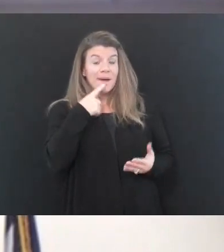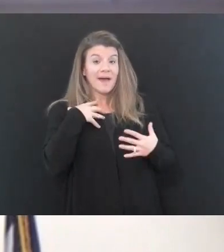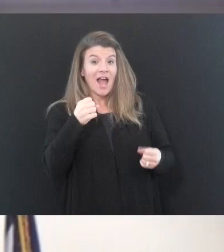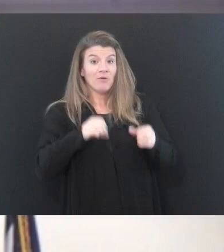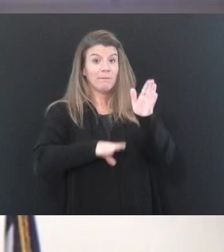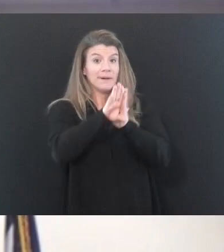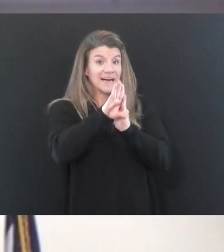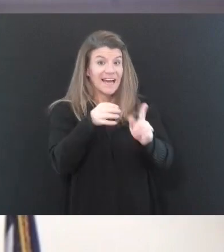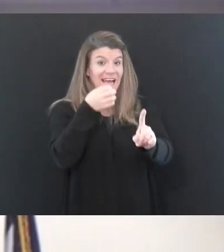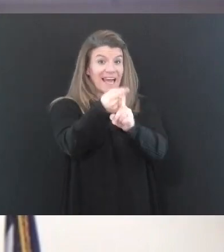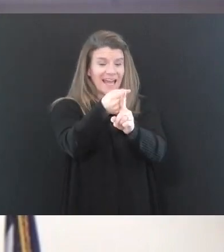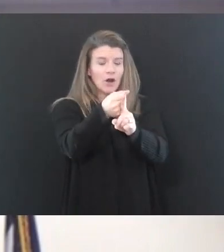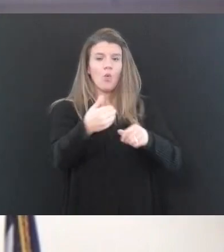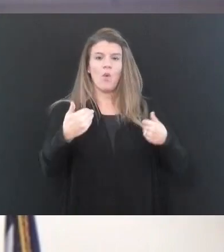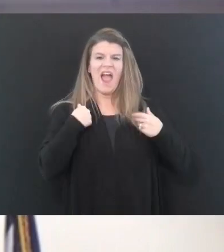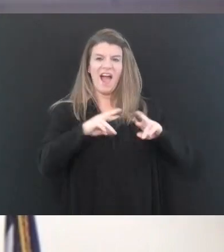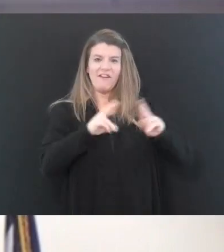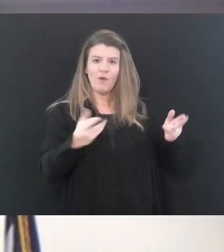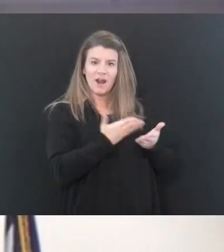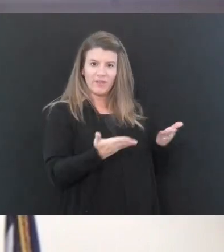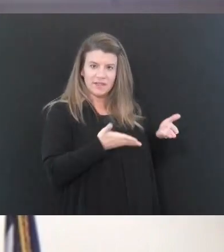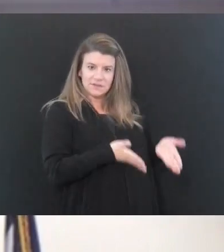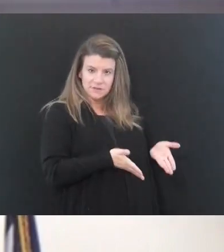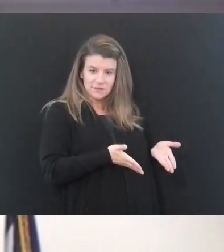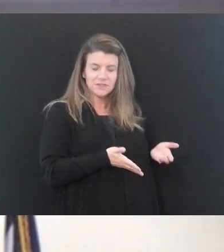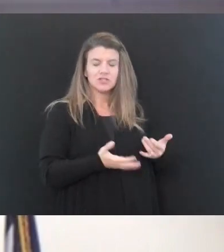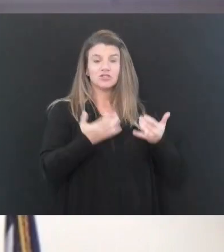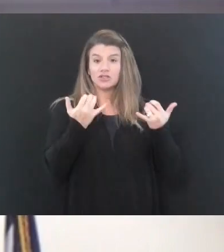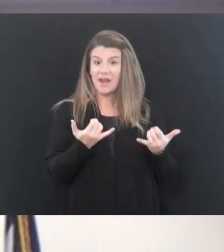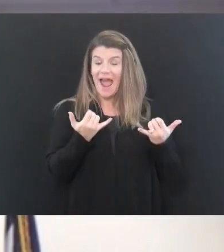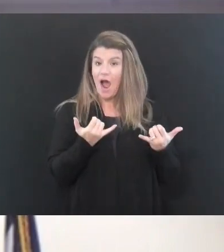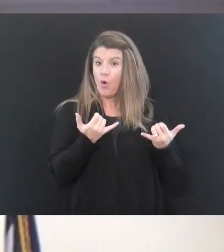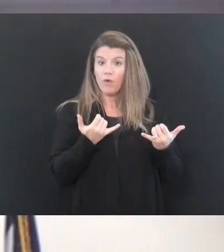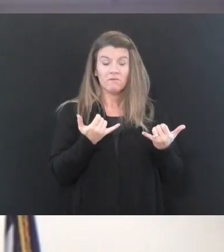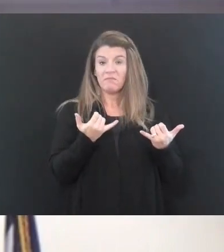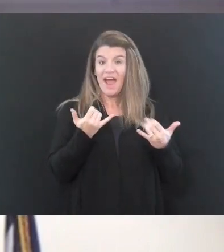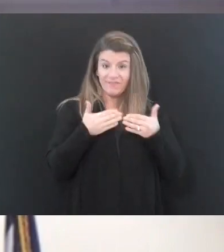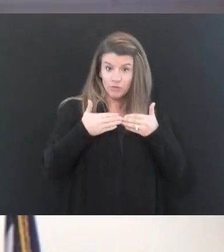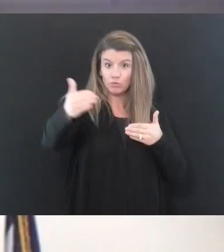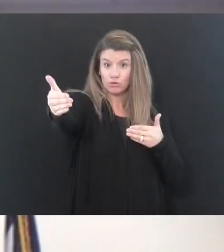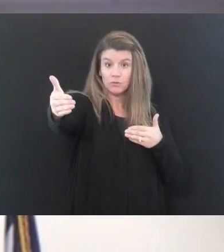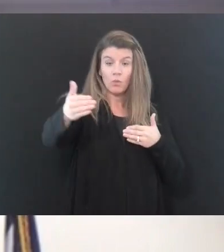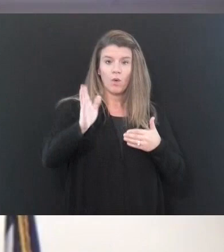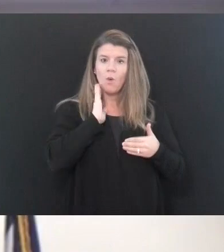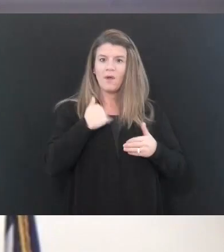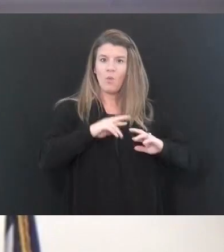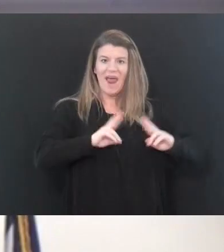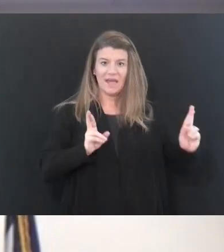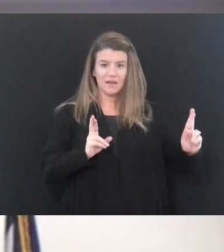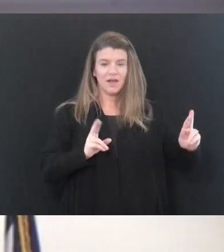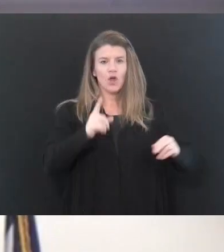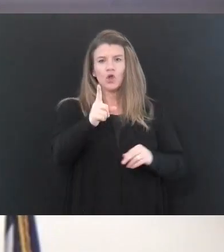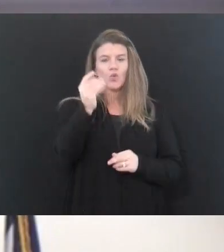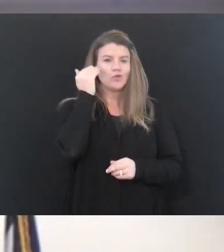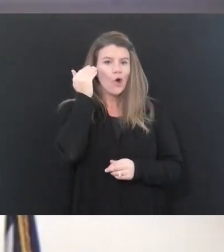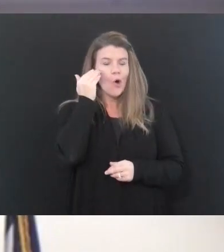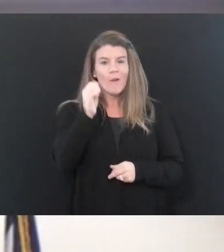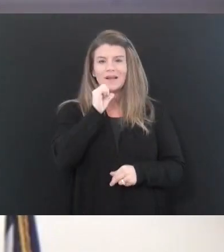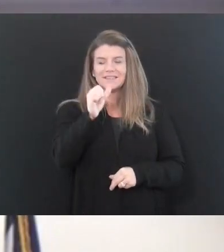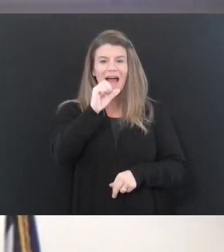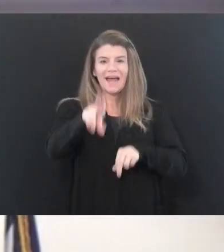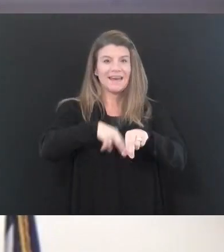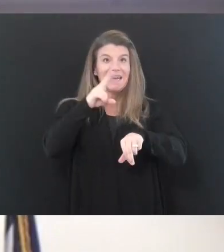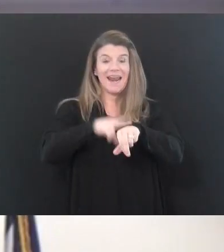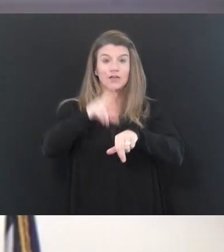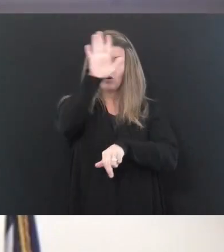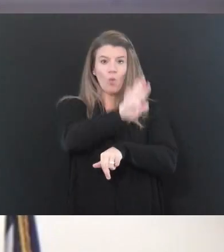we may have to deal with both now or in the future going forward. As we all know, there is not just a nationwide shortage